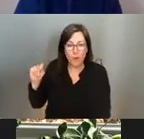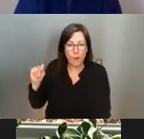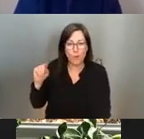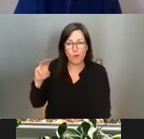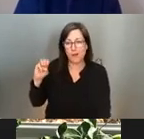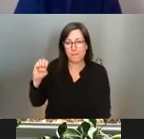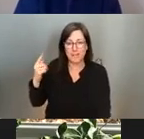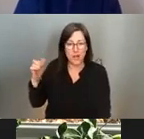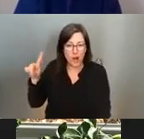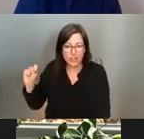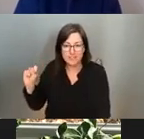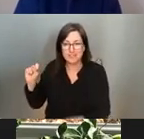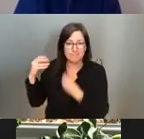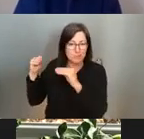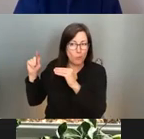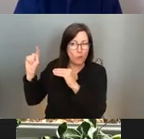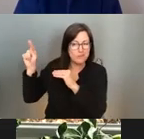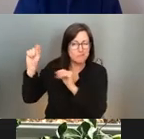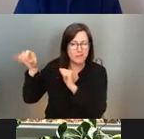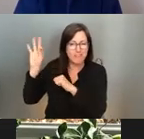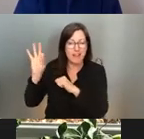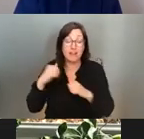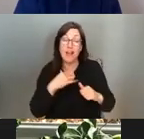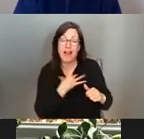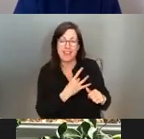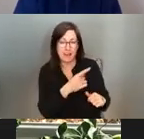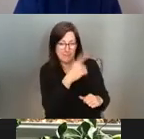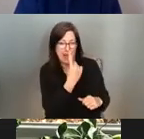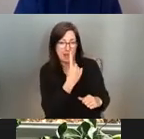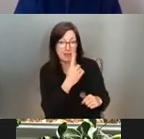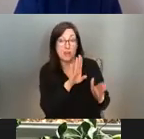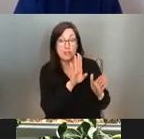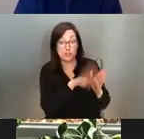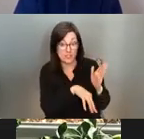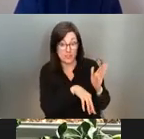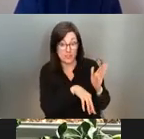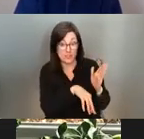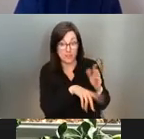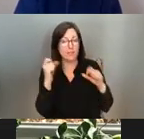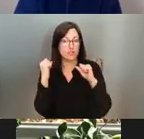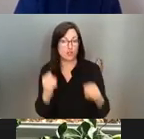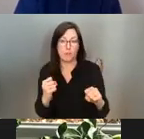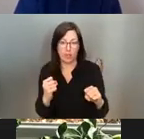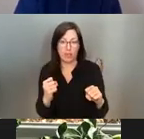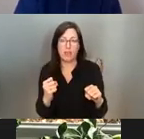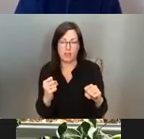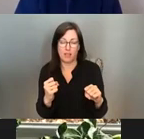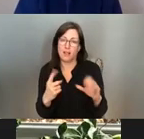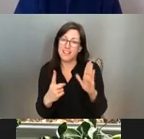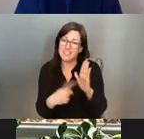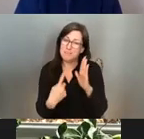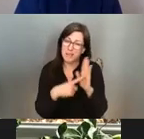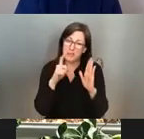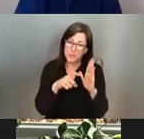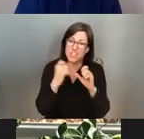with the black pretty much. They're fairly cheap, but they're very durable. They're very durable, and sometimes you need